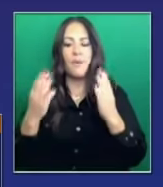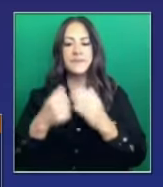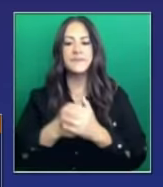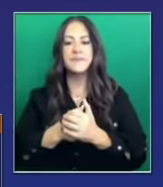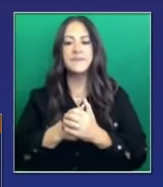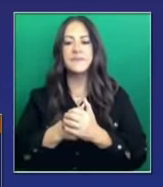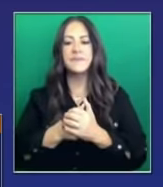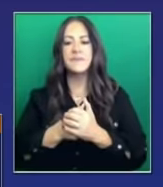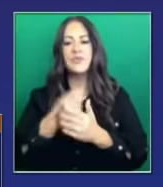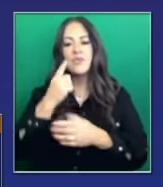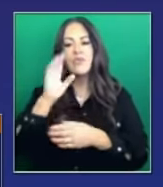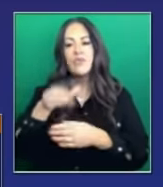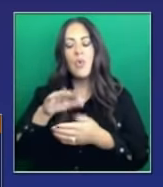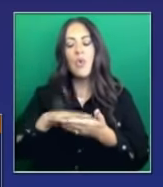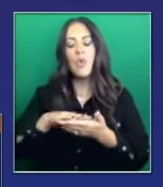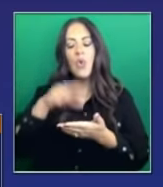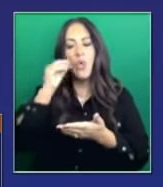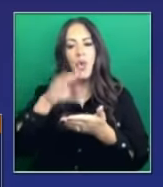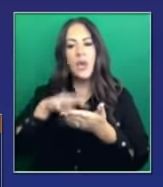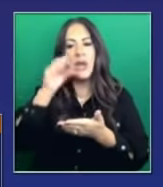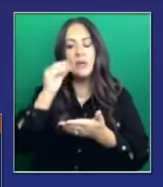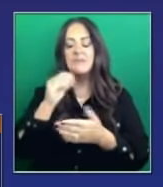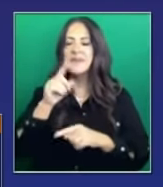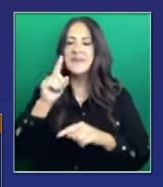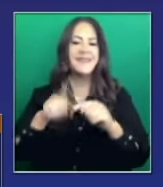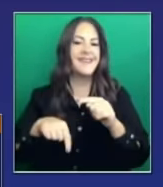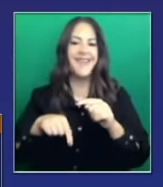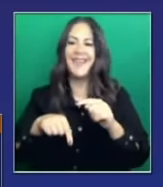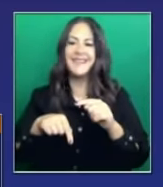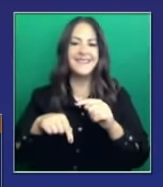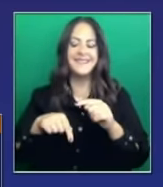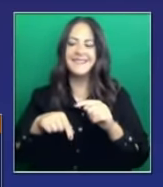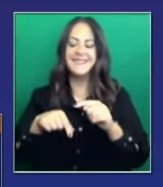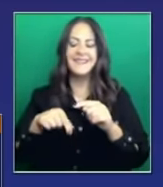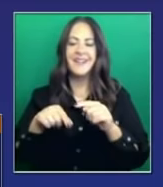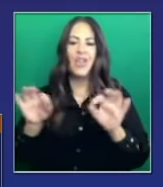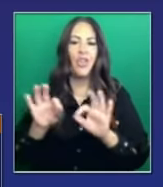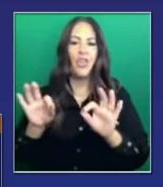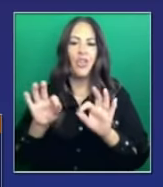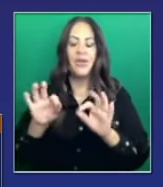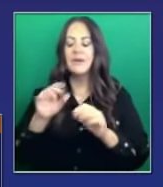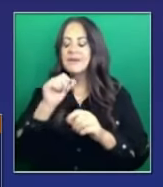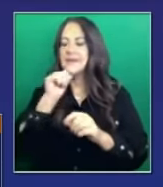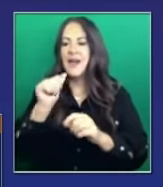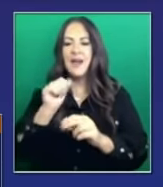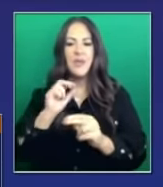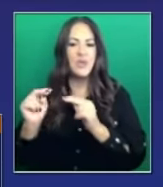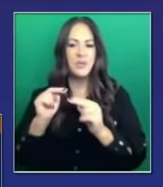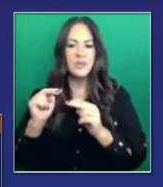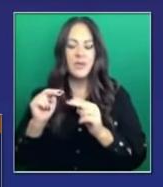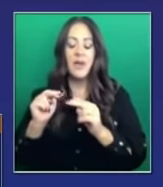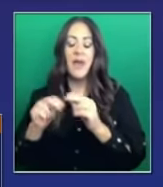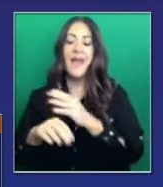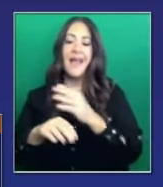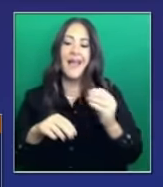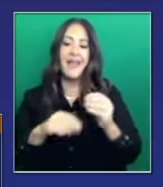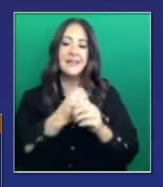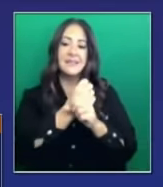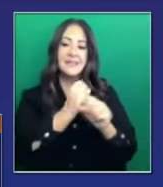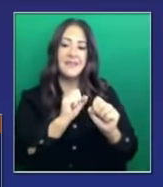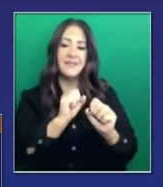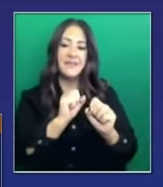it's non-negotiable, but obviously neither is safety. And that's been the baseline to which we have